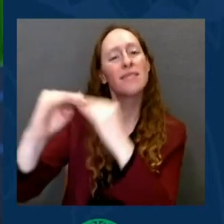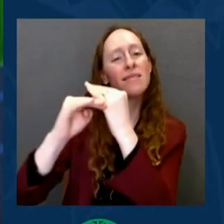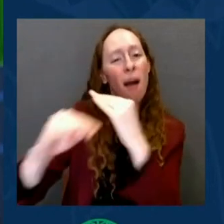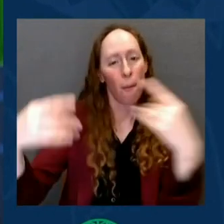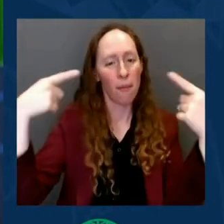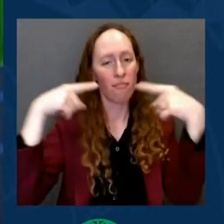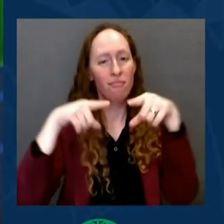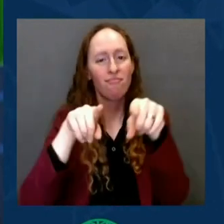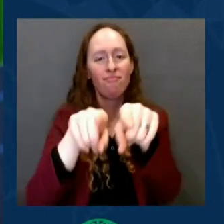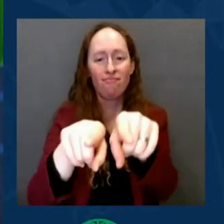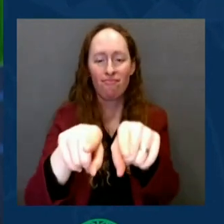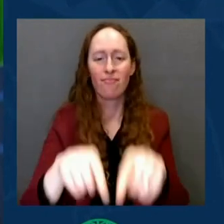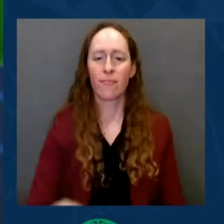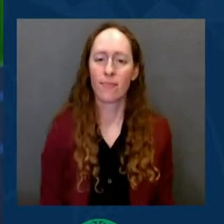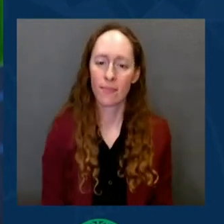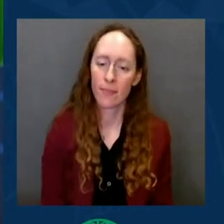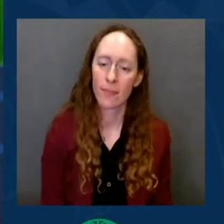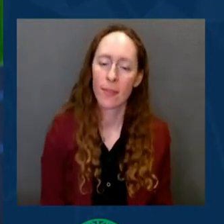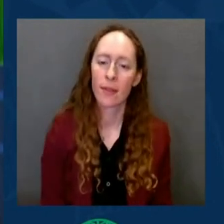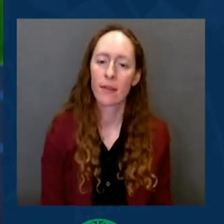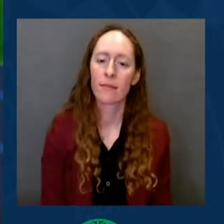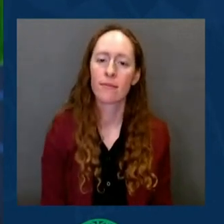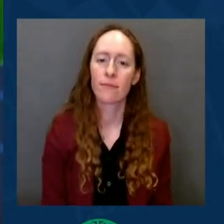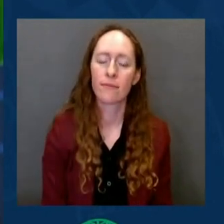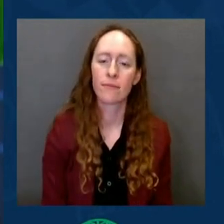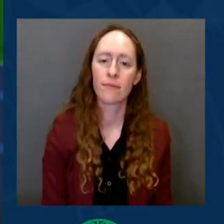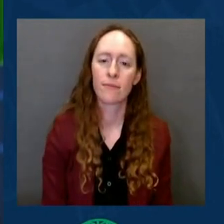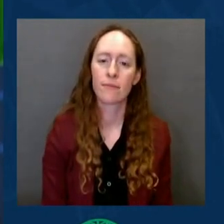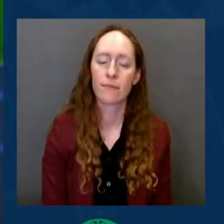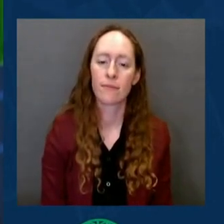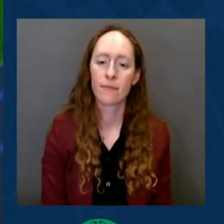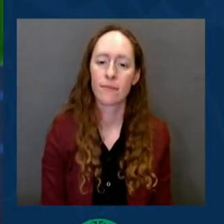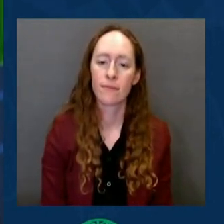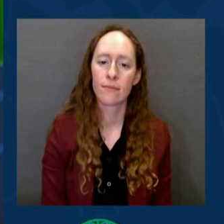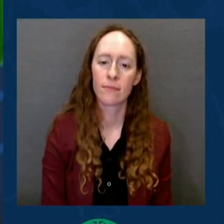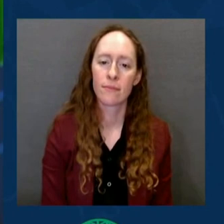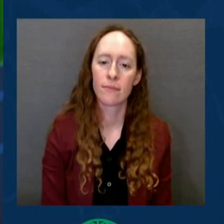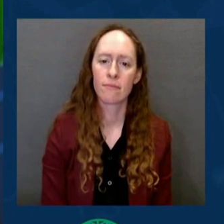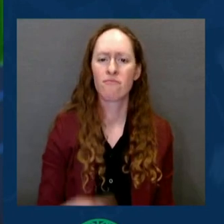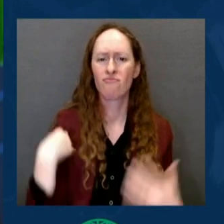infrastructures, roads, railroads,